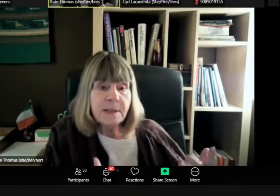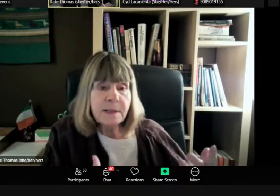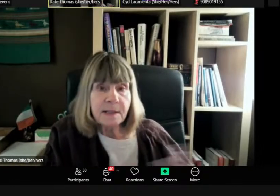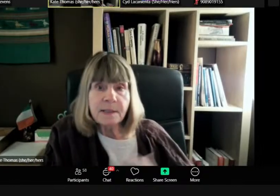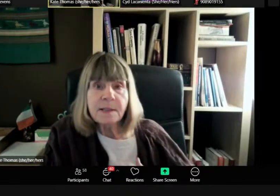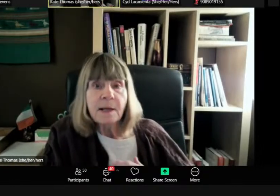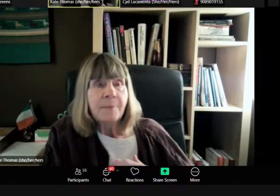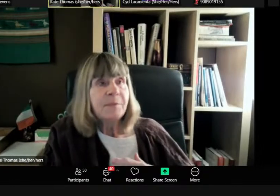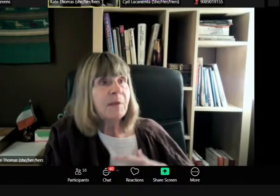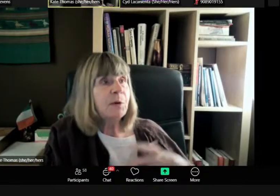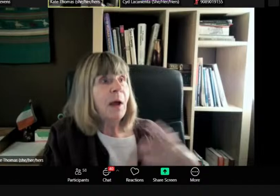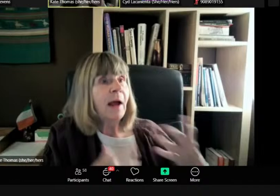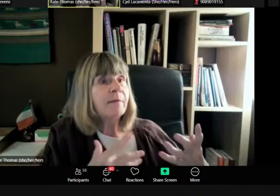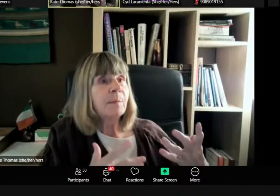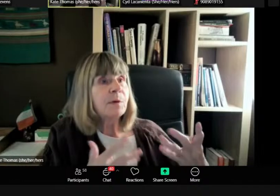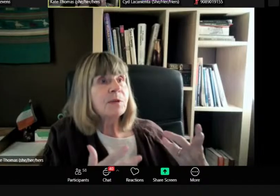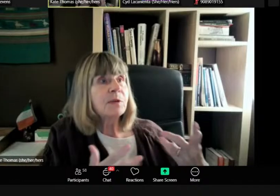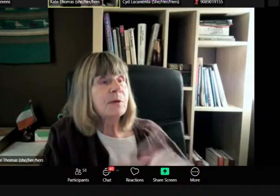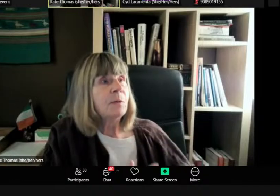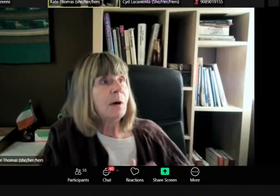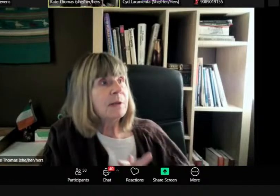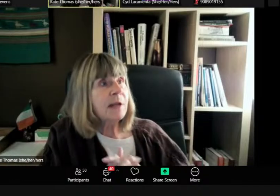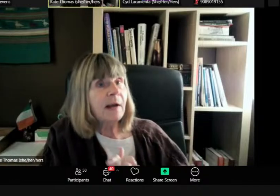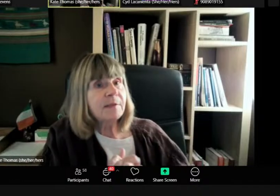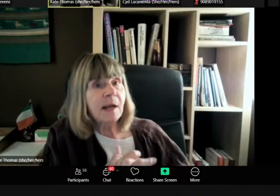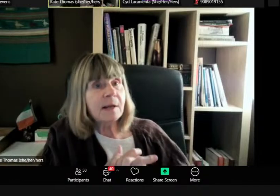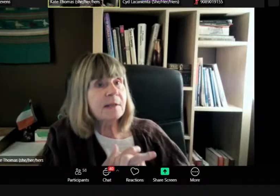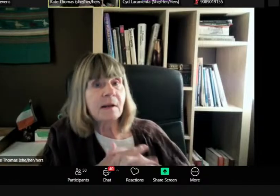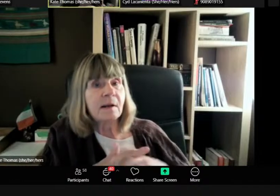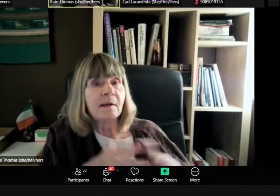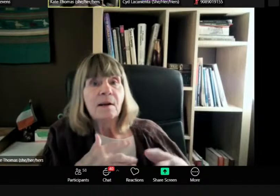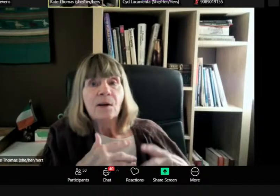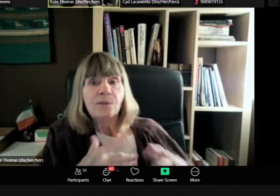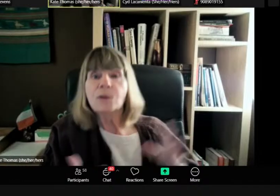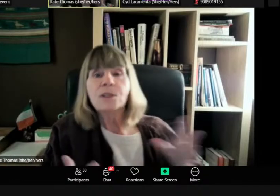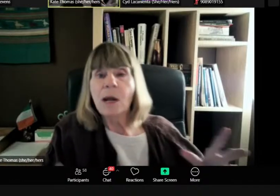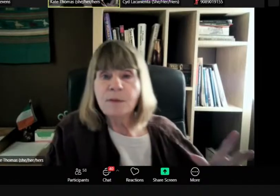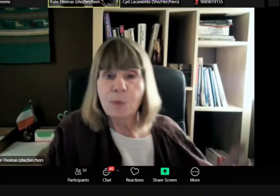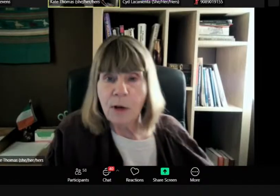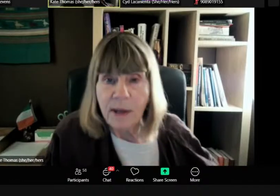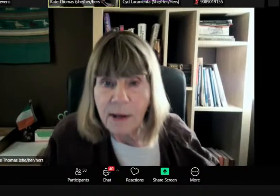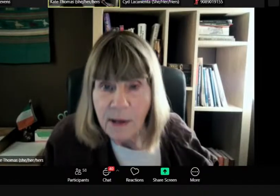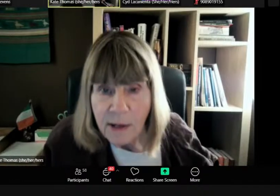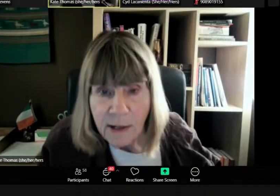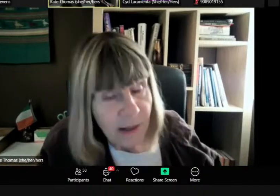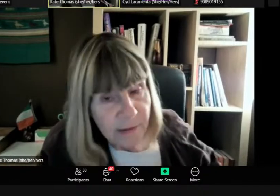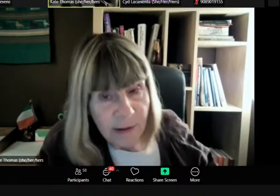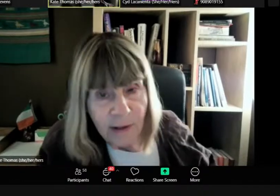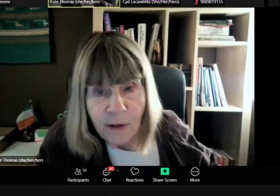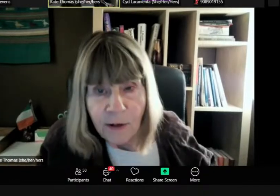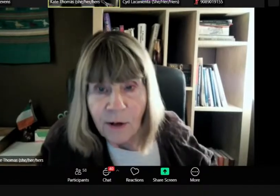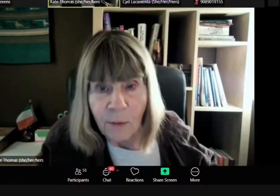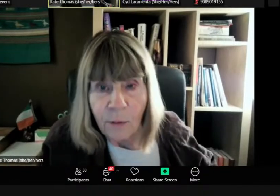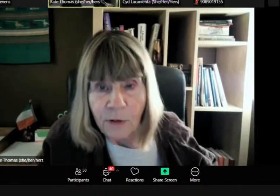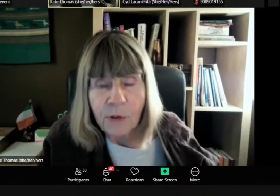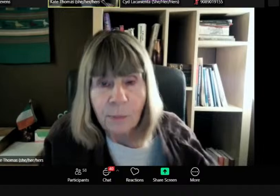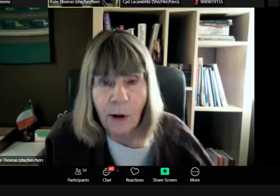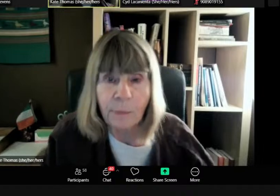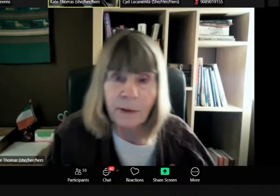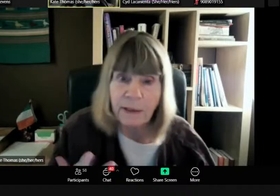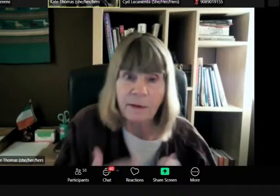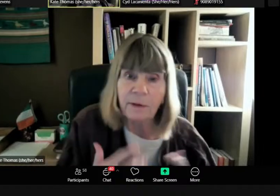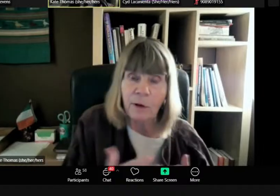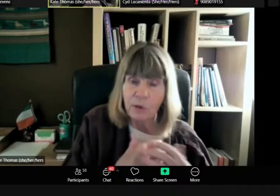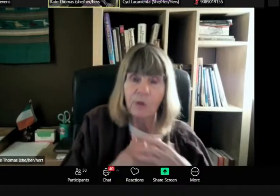for instance, if you have a person who wants to have sex 4 times a week, and you know what you